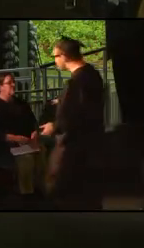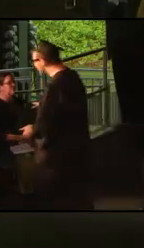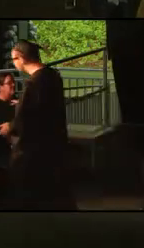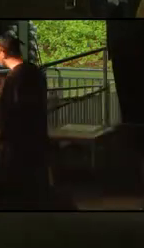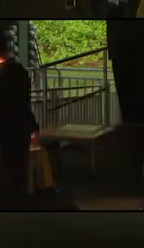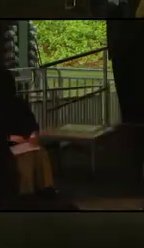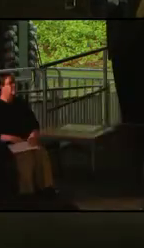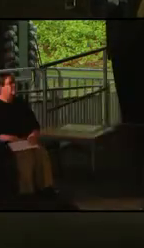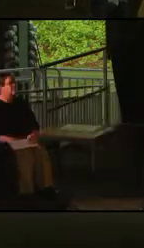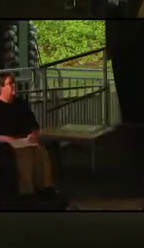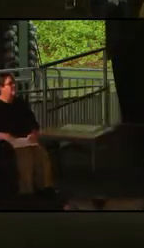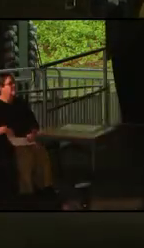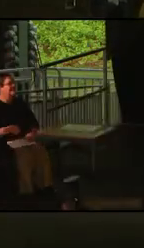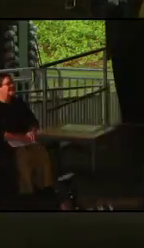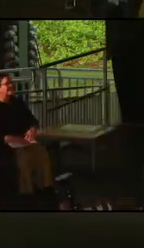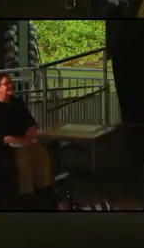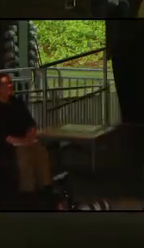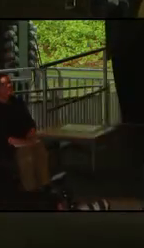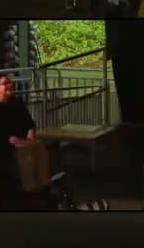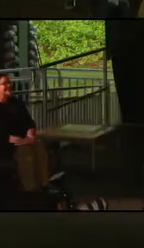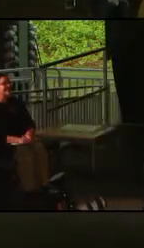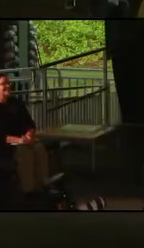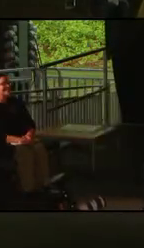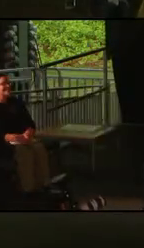Sarah Martins, magna cum laude.